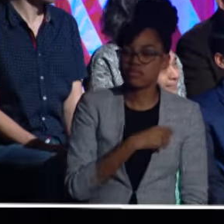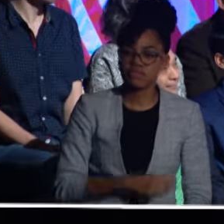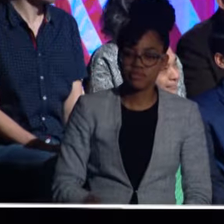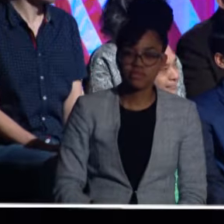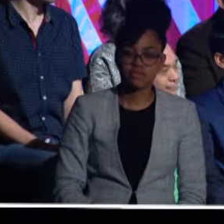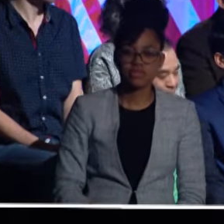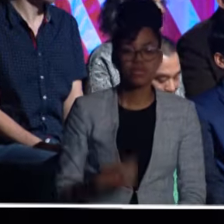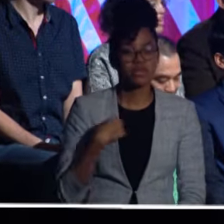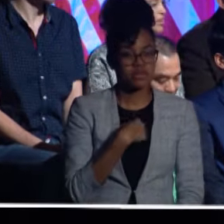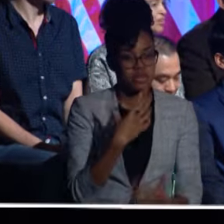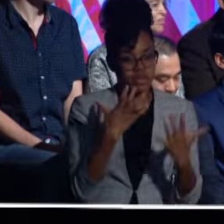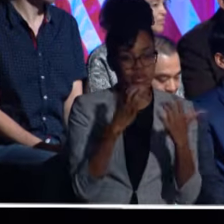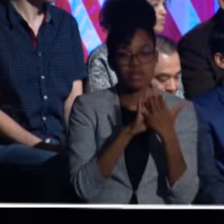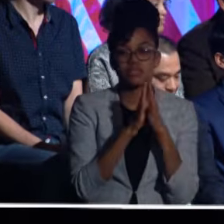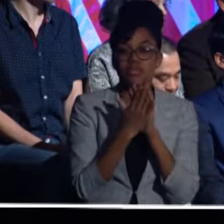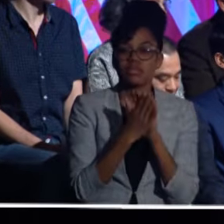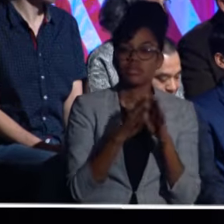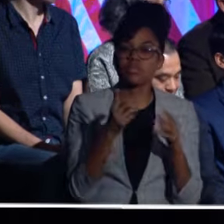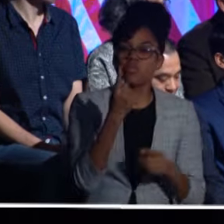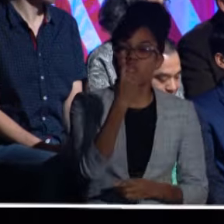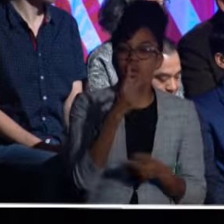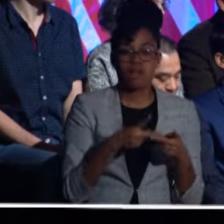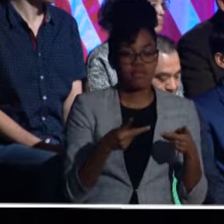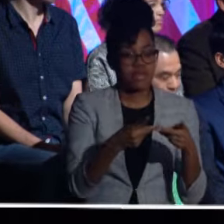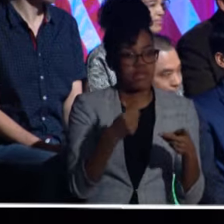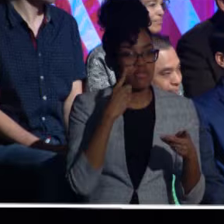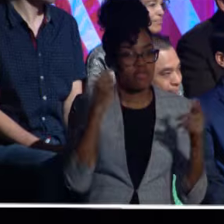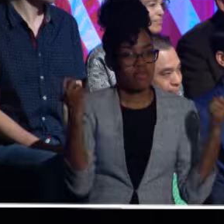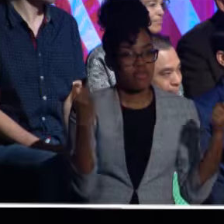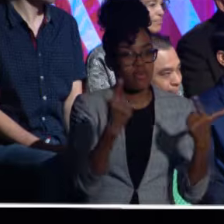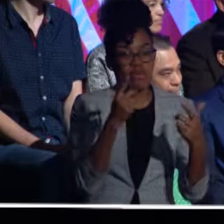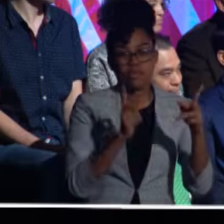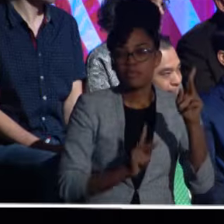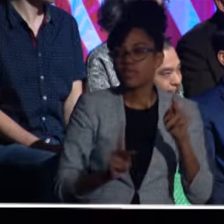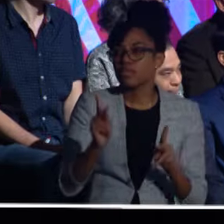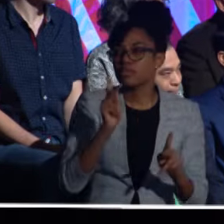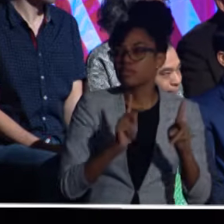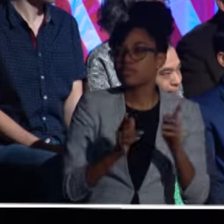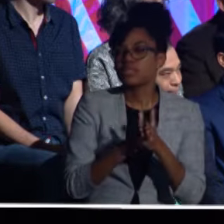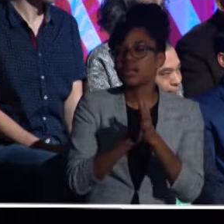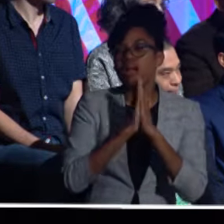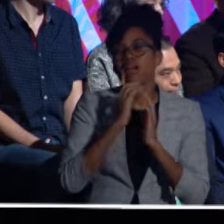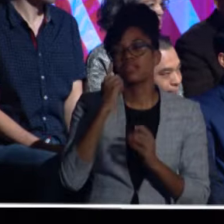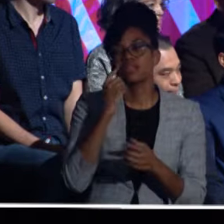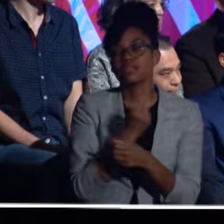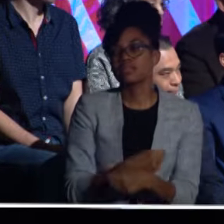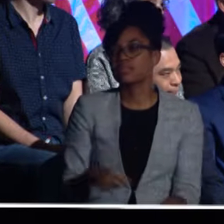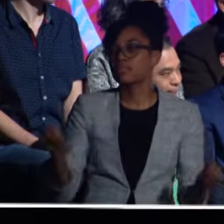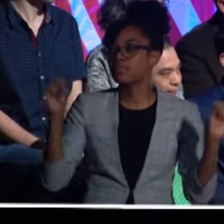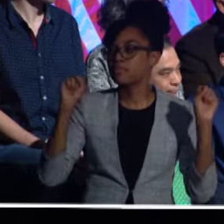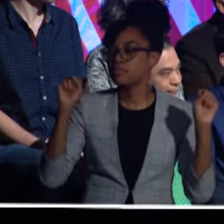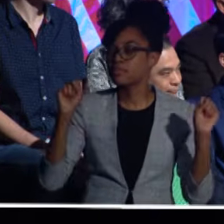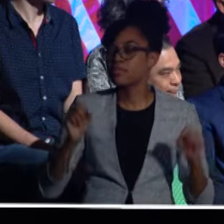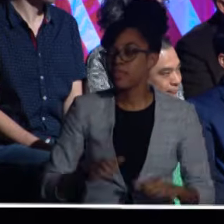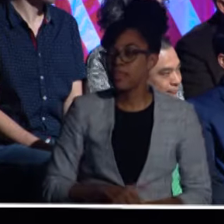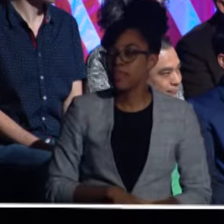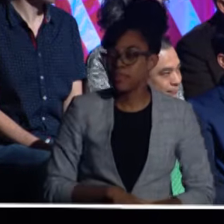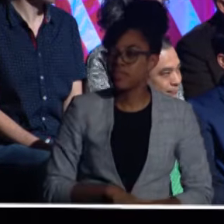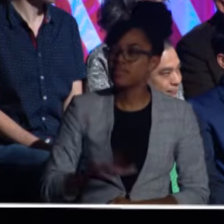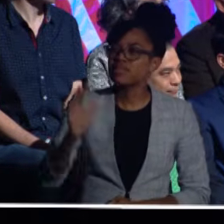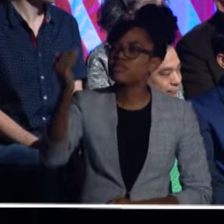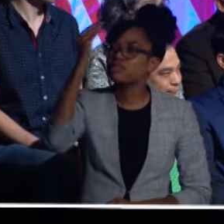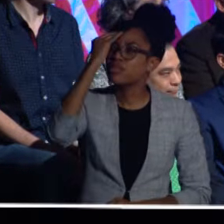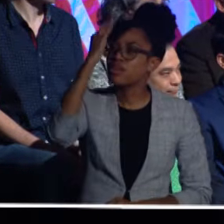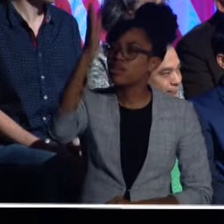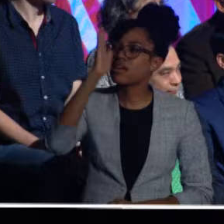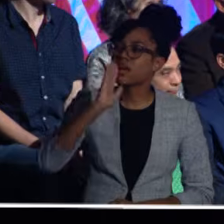a sanctuary for all. O God of liberation, we ask that you help us in ages past. You